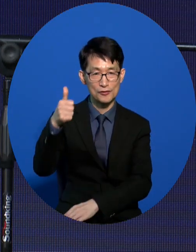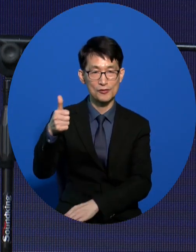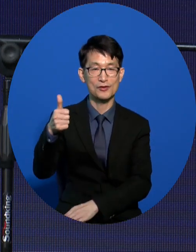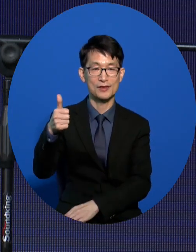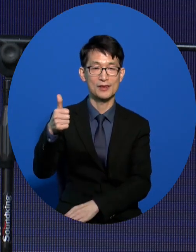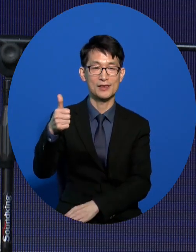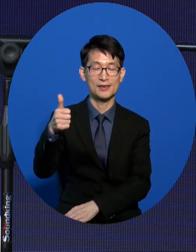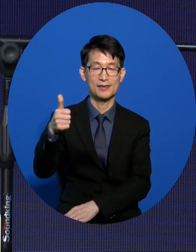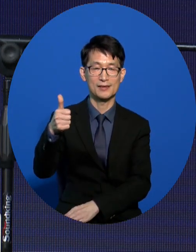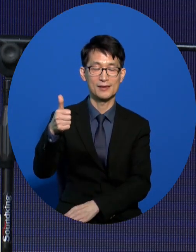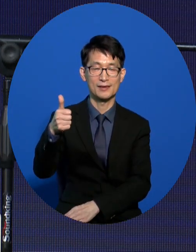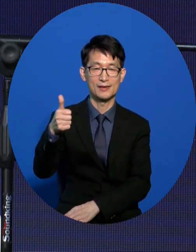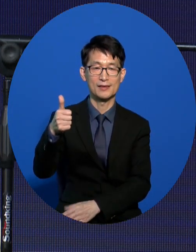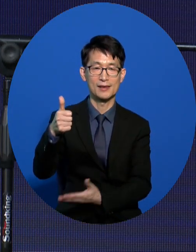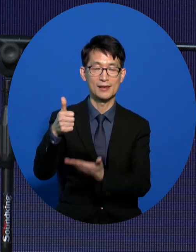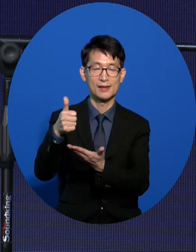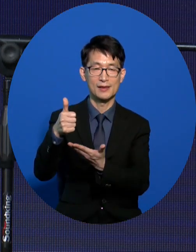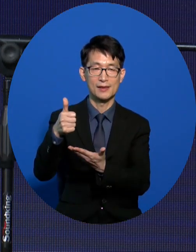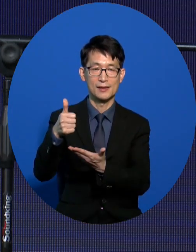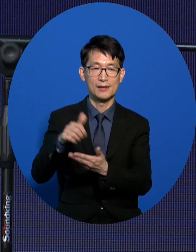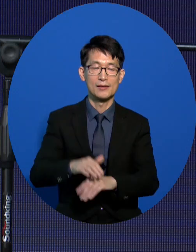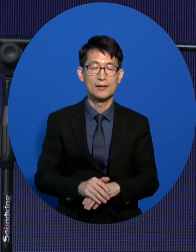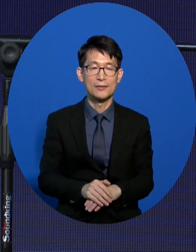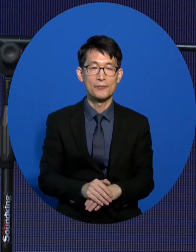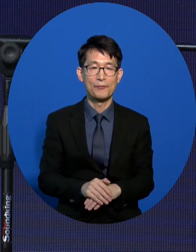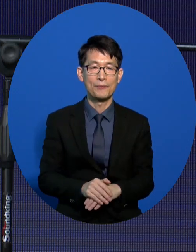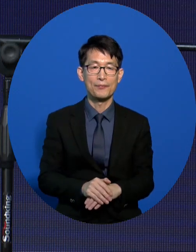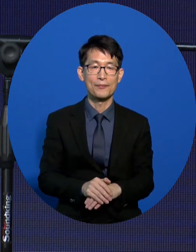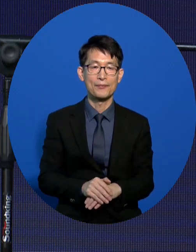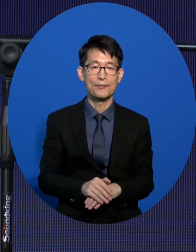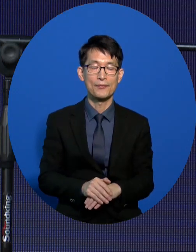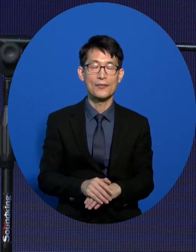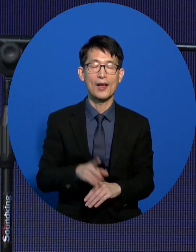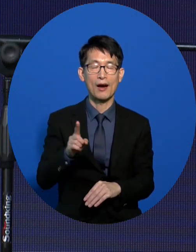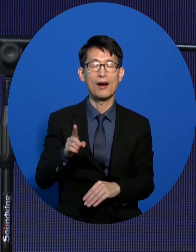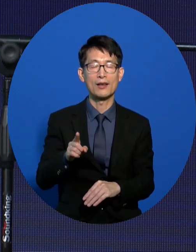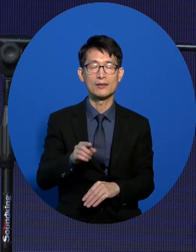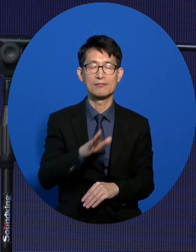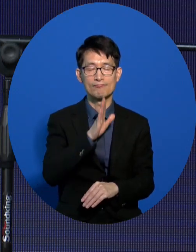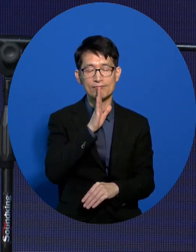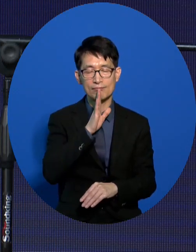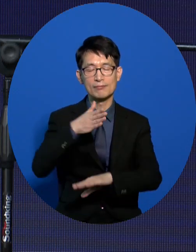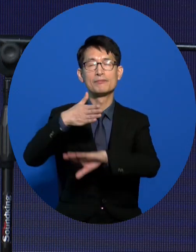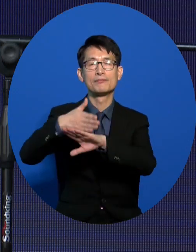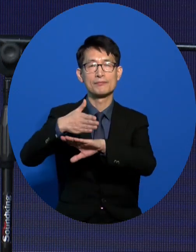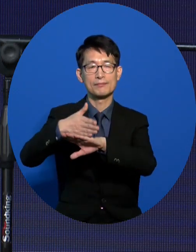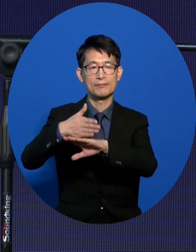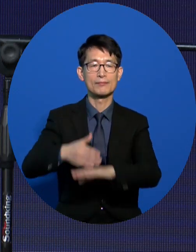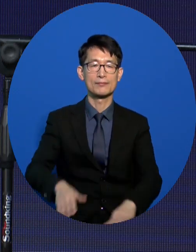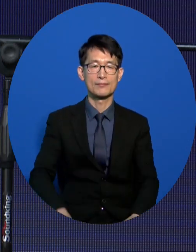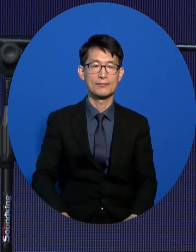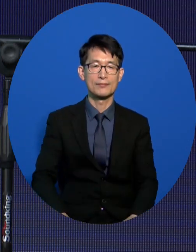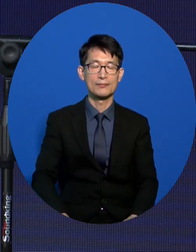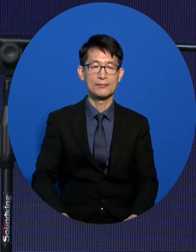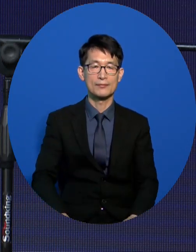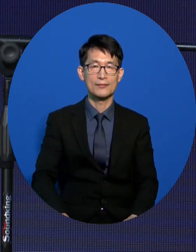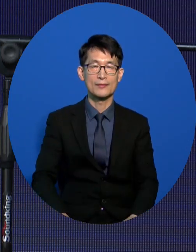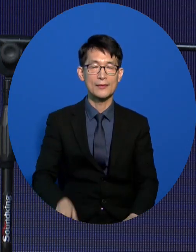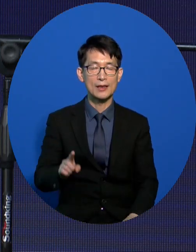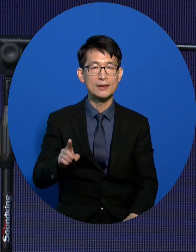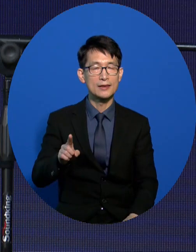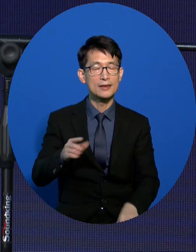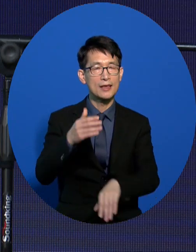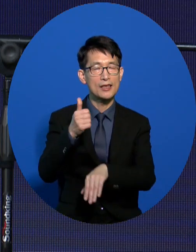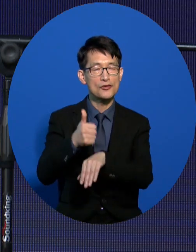CEO of Co-Actus, Mr. Song Min-pyo. Thank you very much.